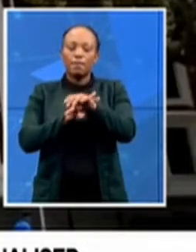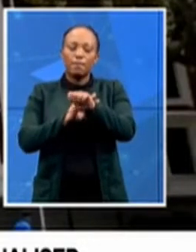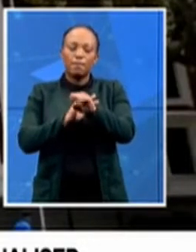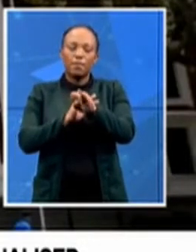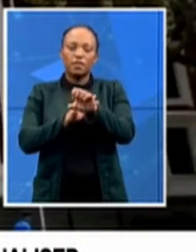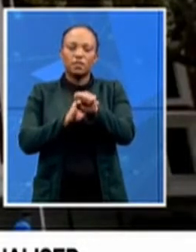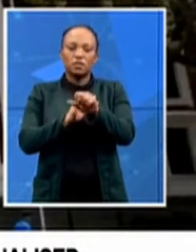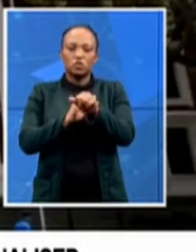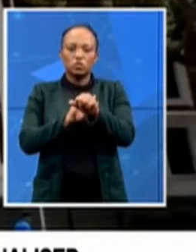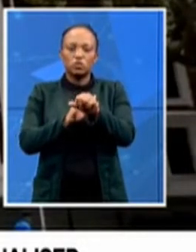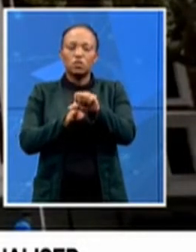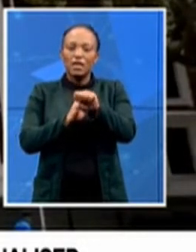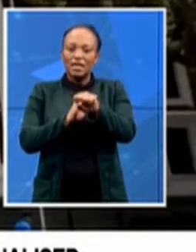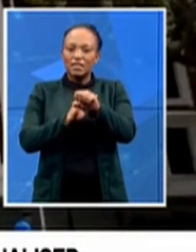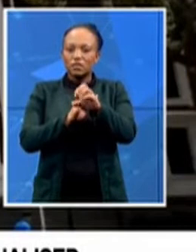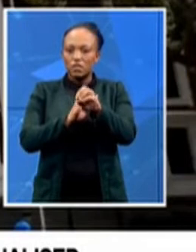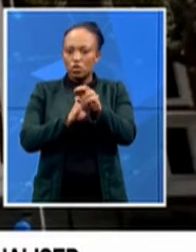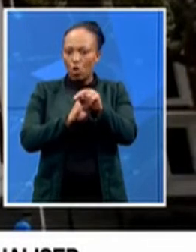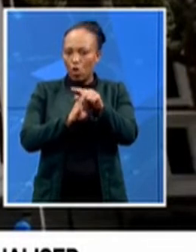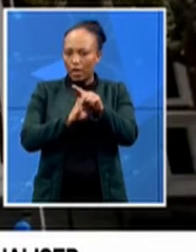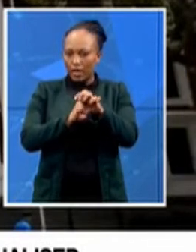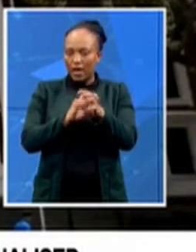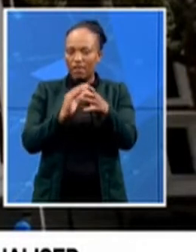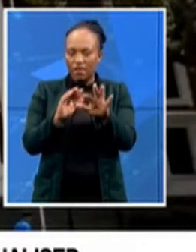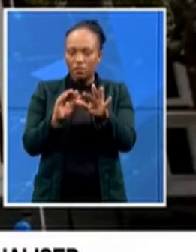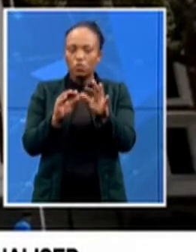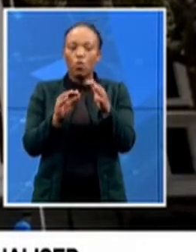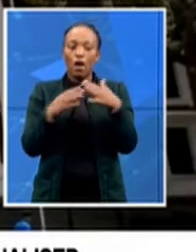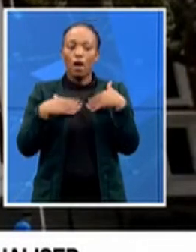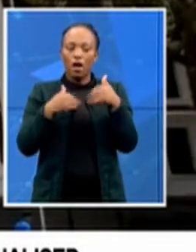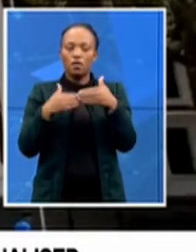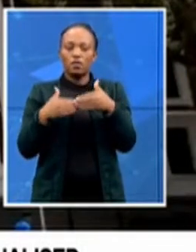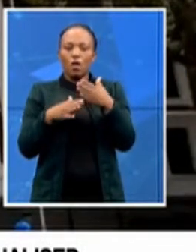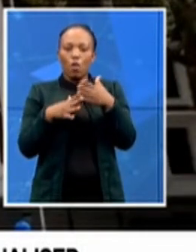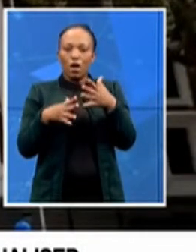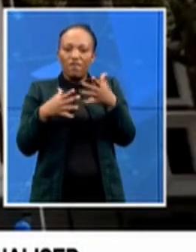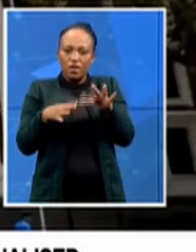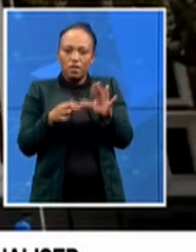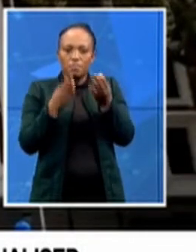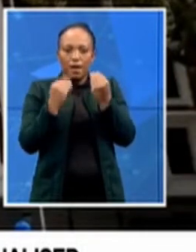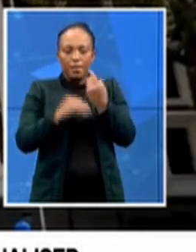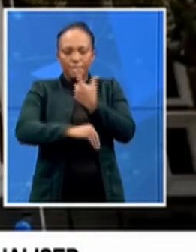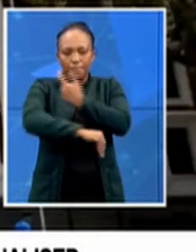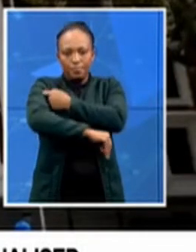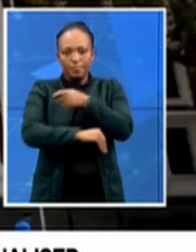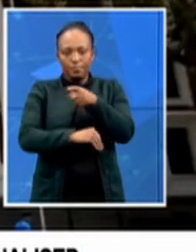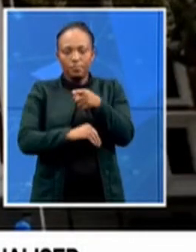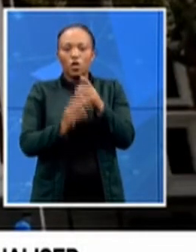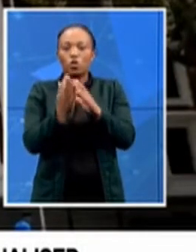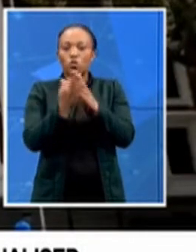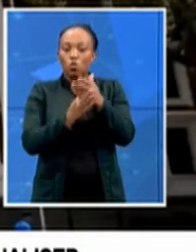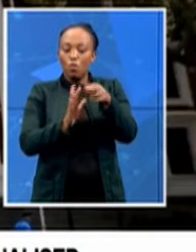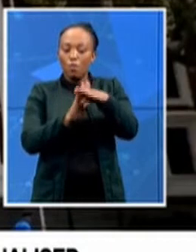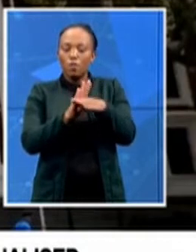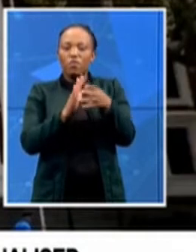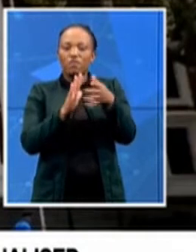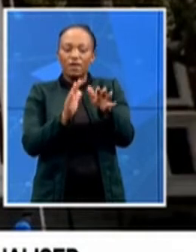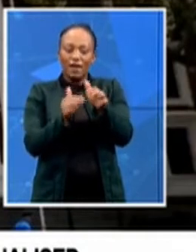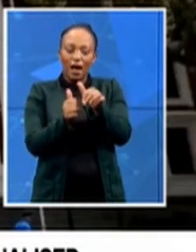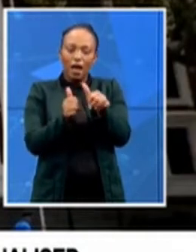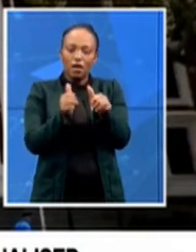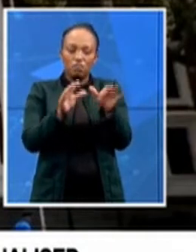health workers. We know that just through that program, we covered just under a half a million health